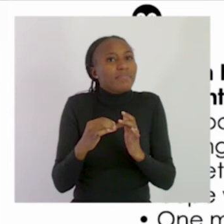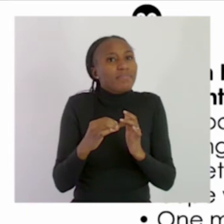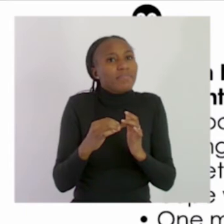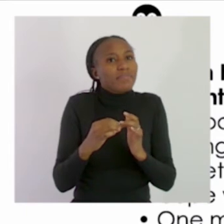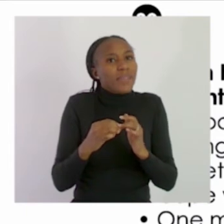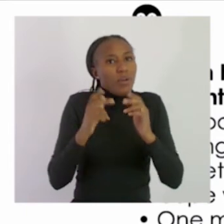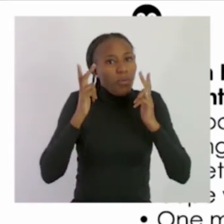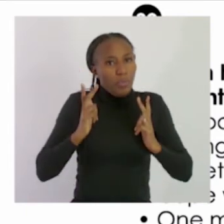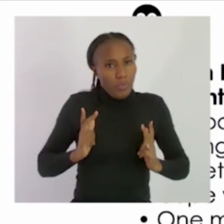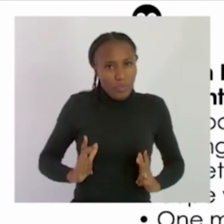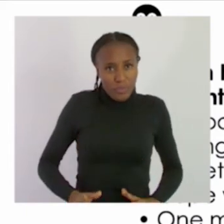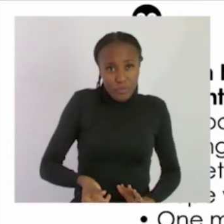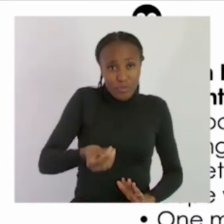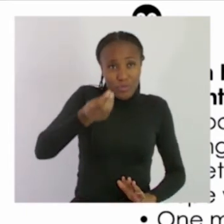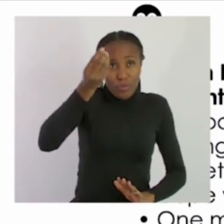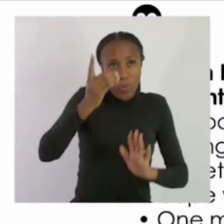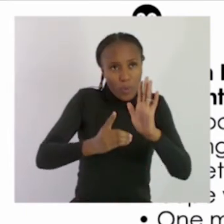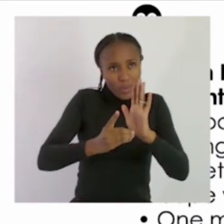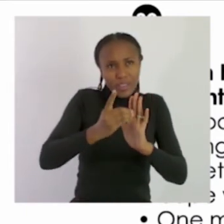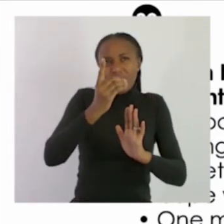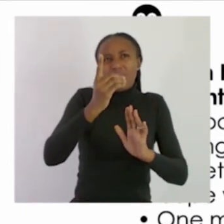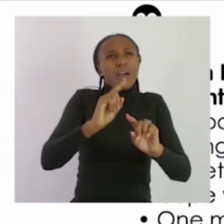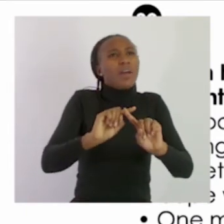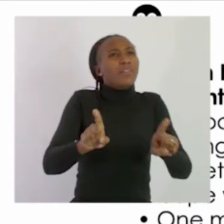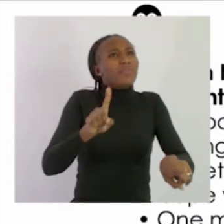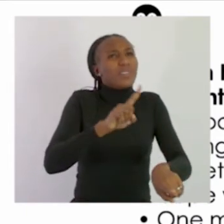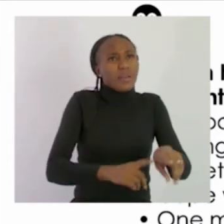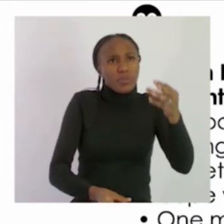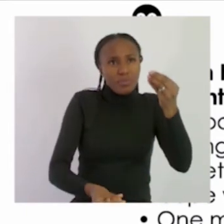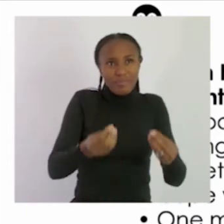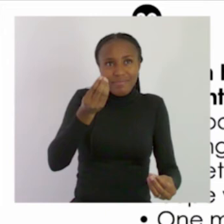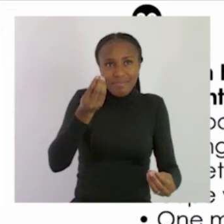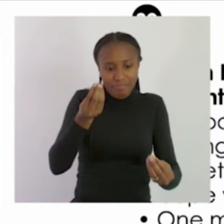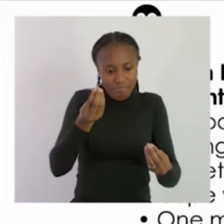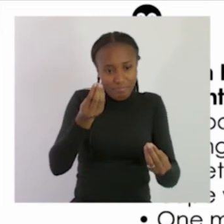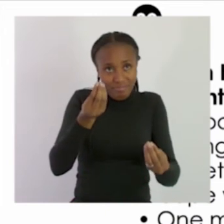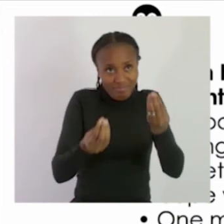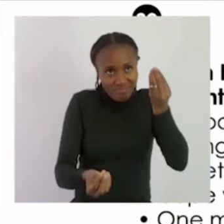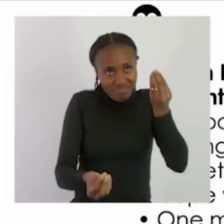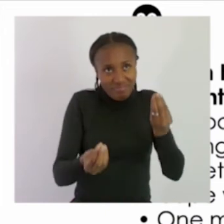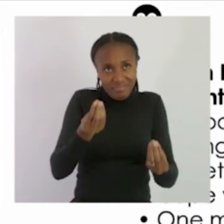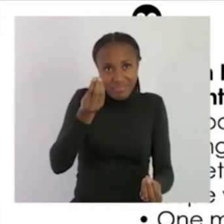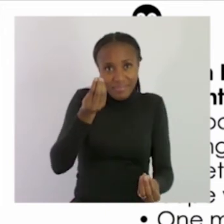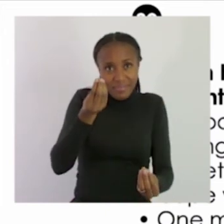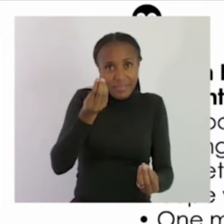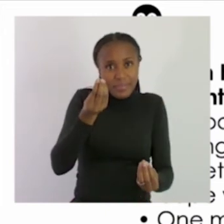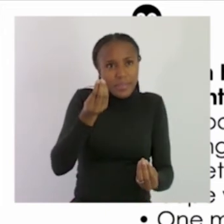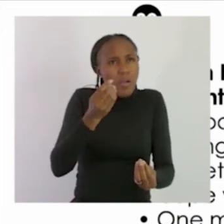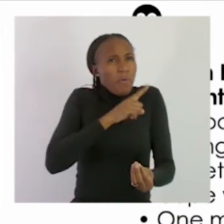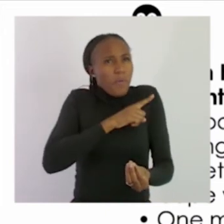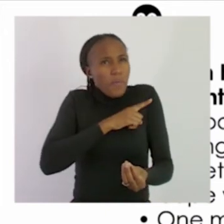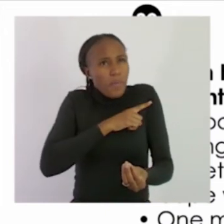Humans grow and mature at a different pace or speed. We have just explained that. And it could be because of